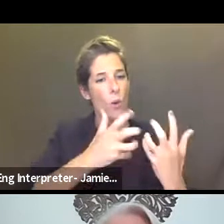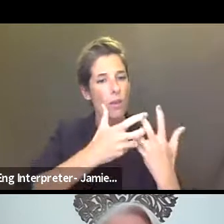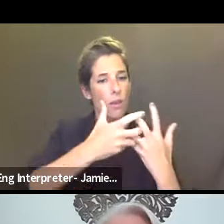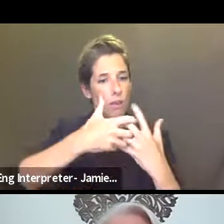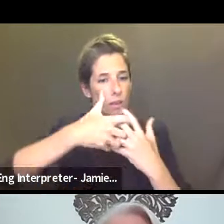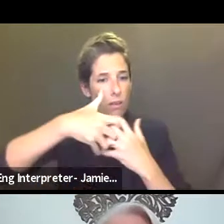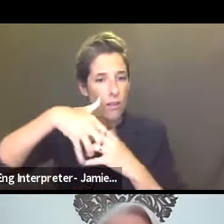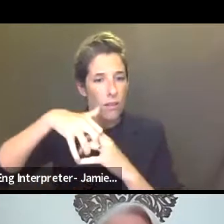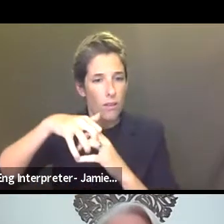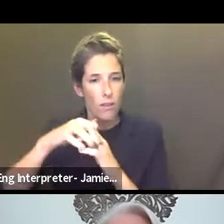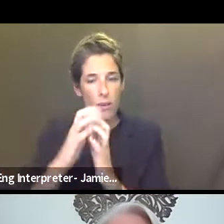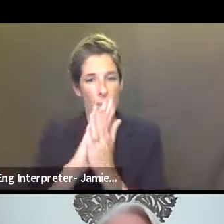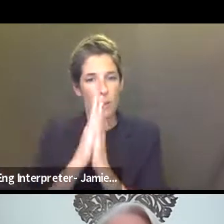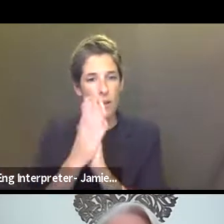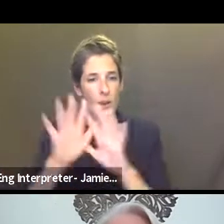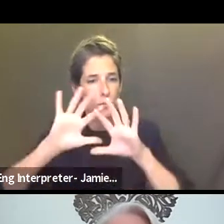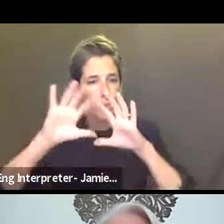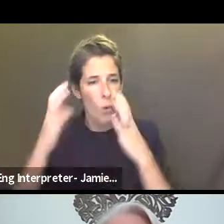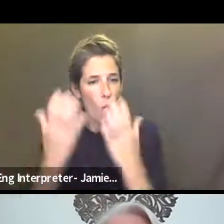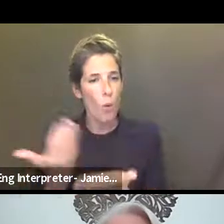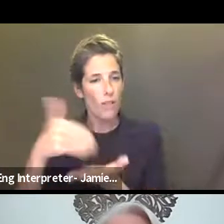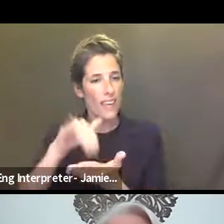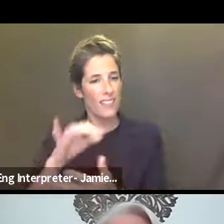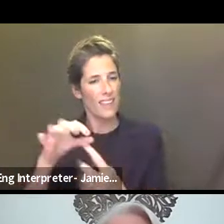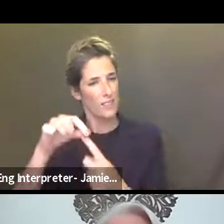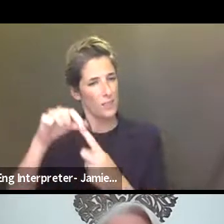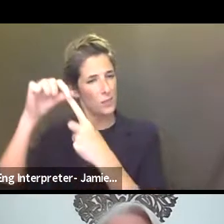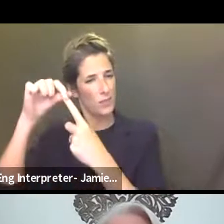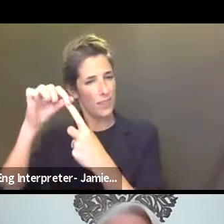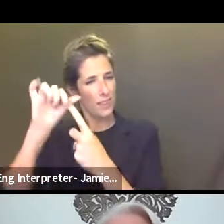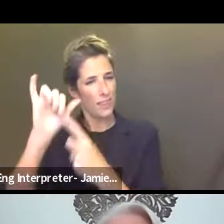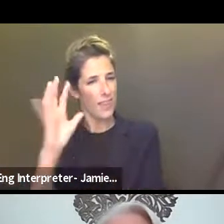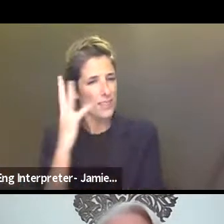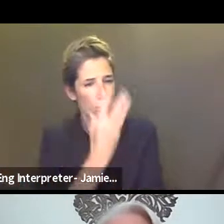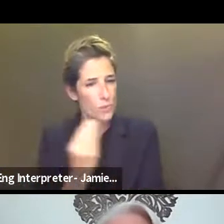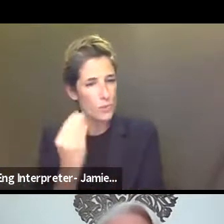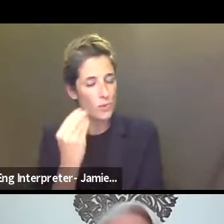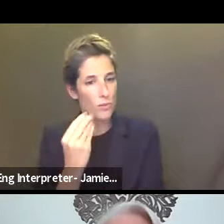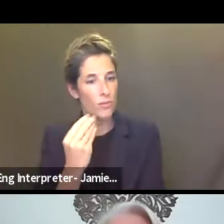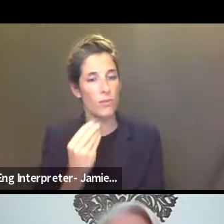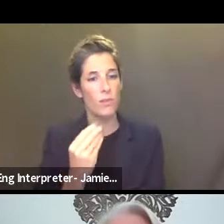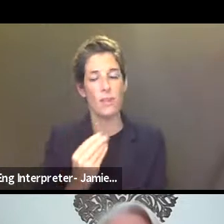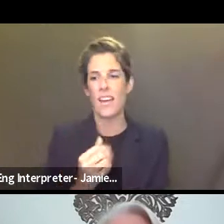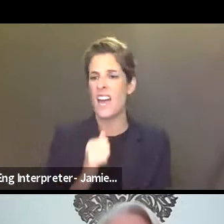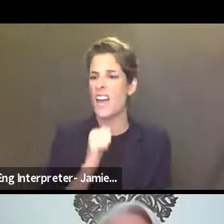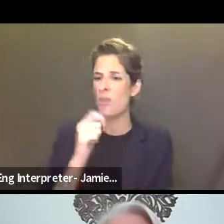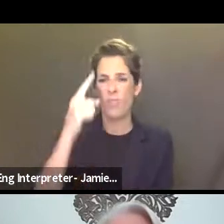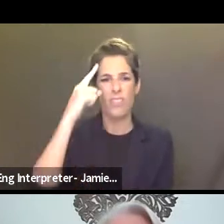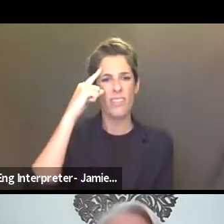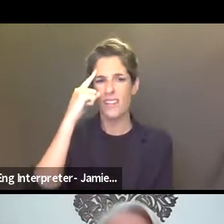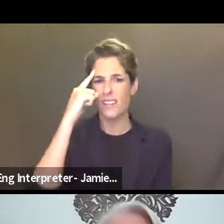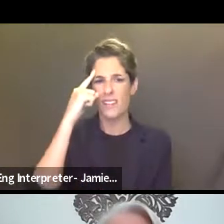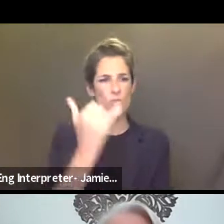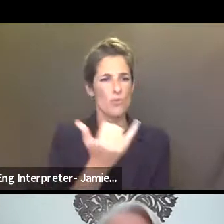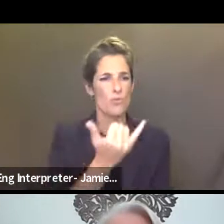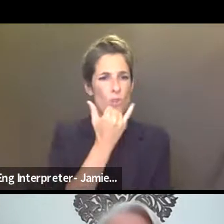is also unique. I don't think it's bad to refer to ourselves as broken at times.